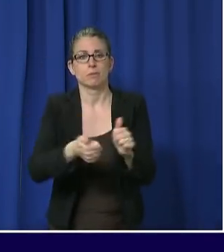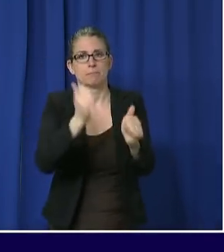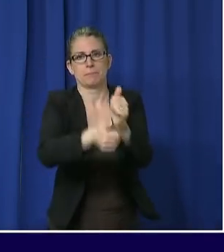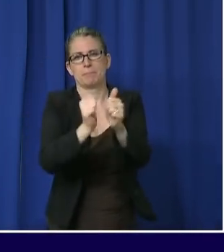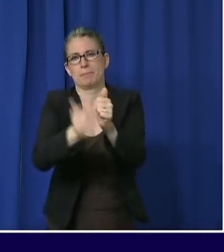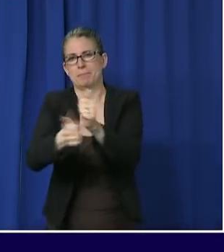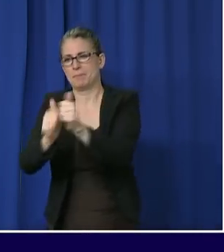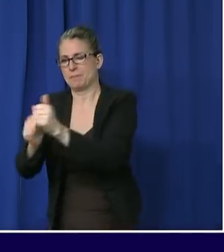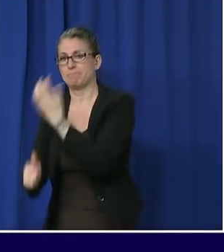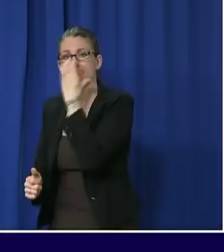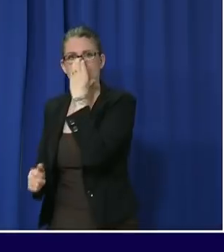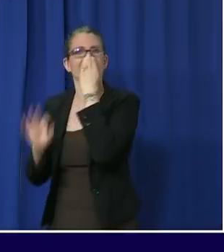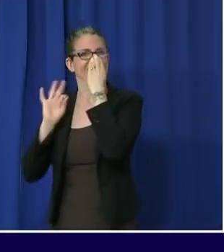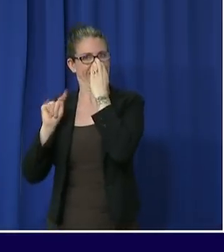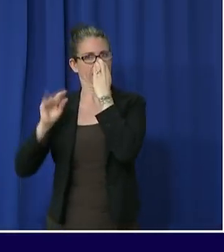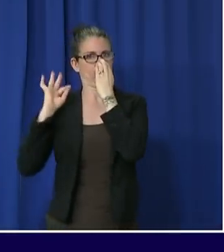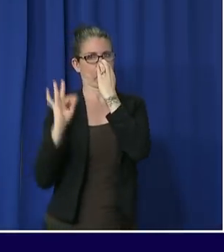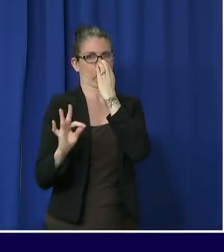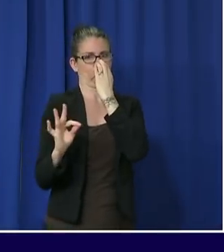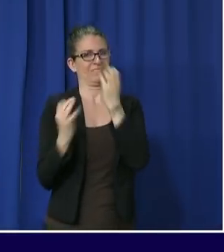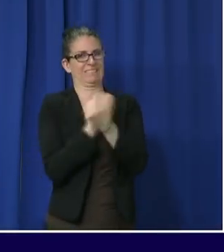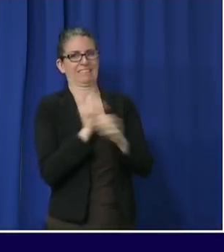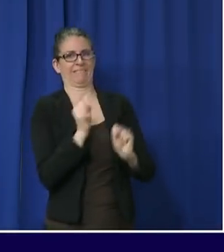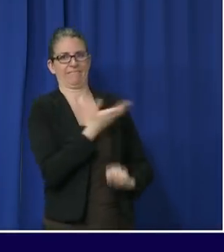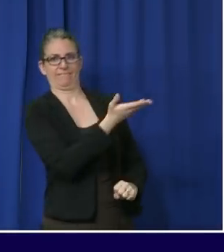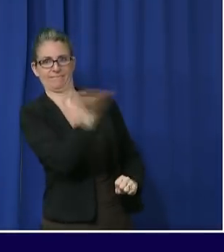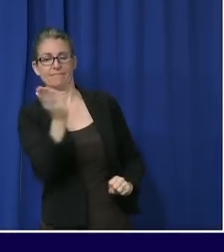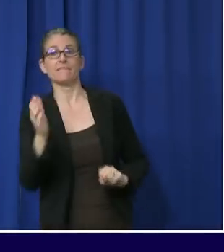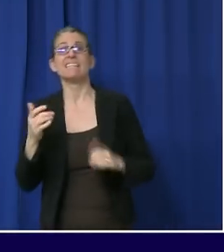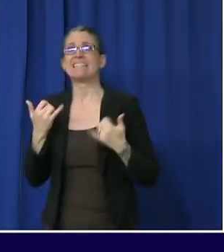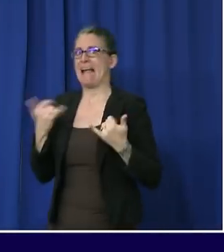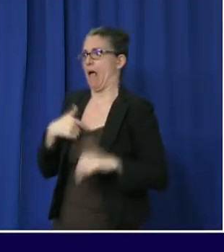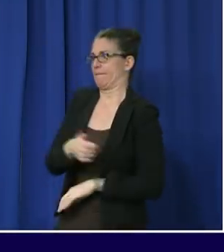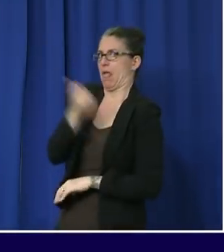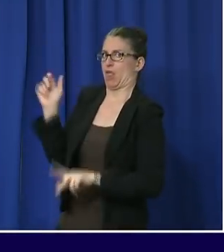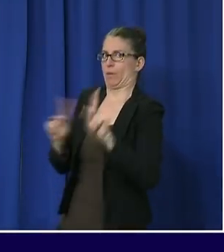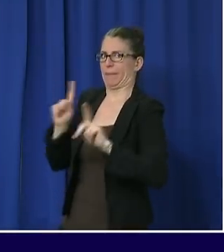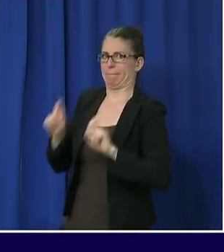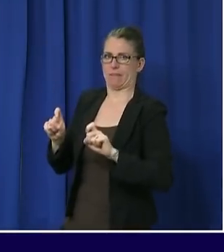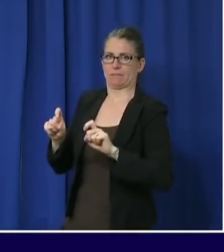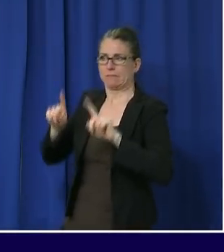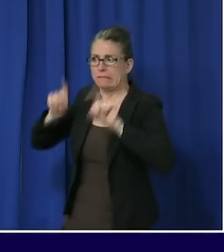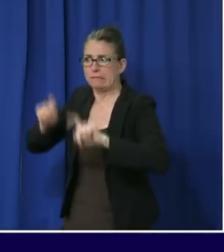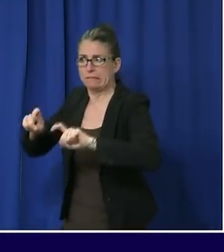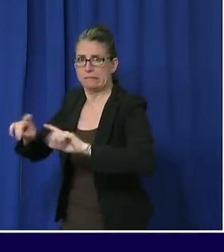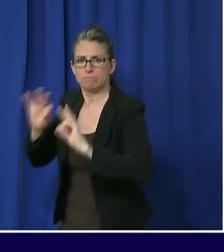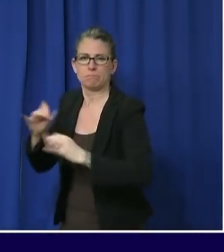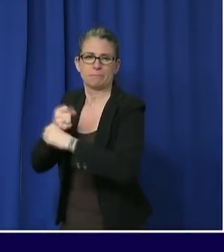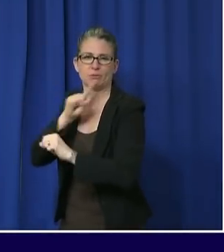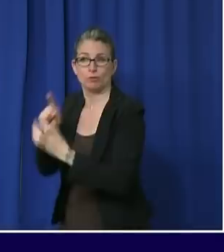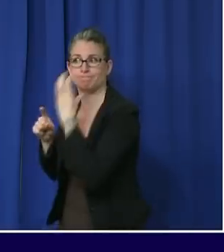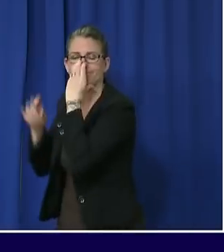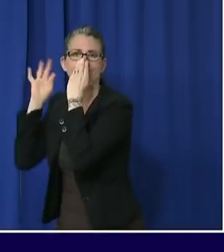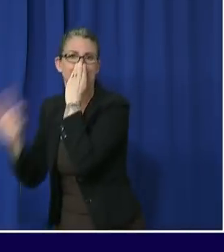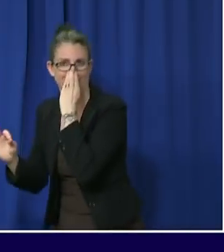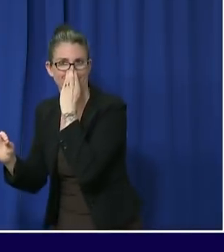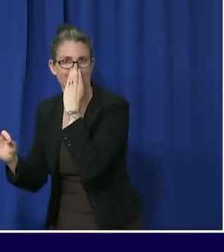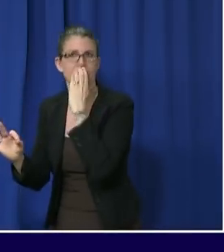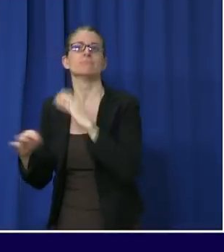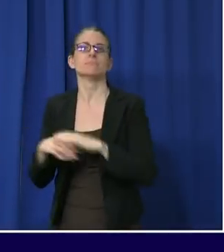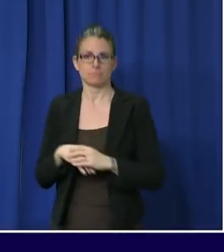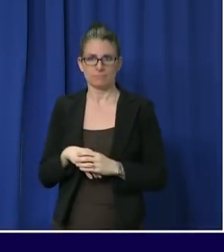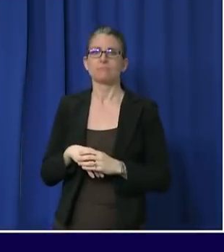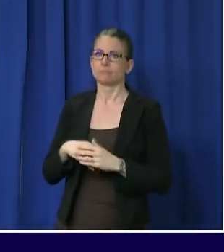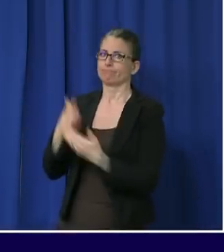tested as well. I'd like to take a second once again to thank our colleagues at the National Guard for undertaking this set of